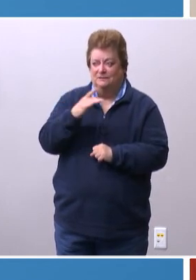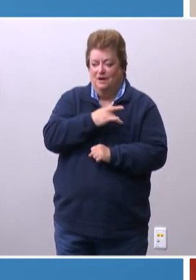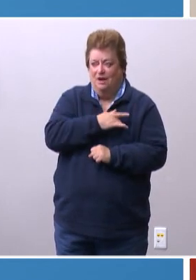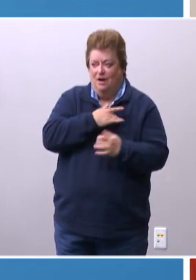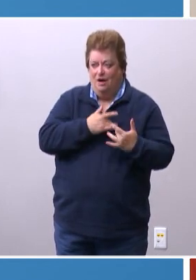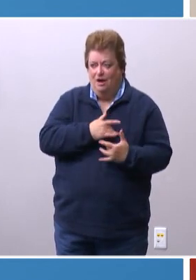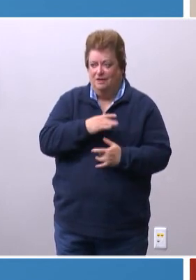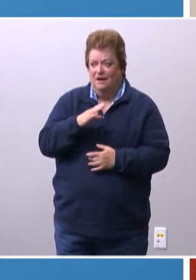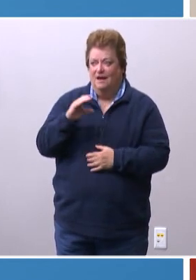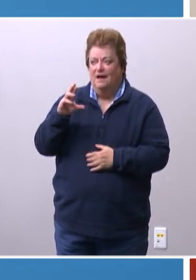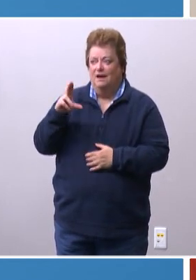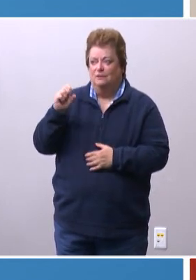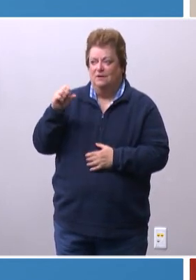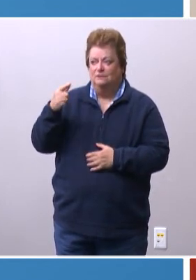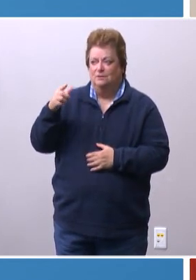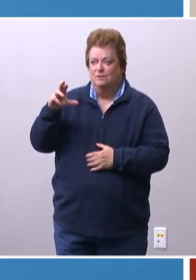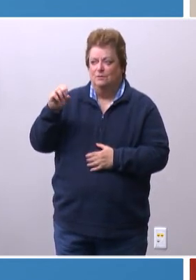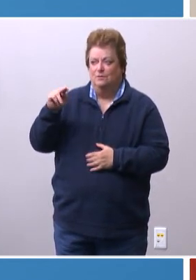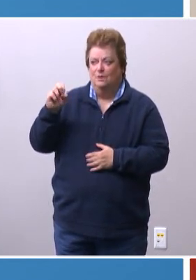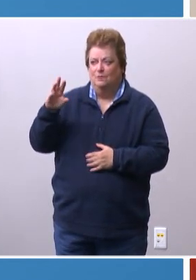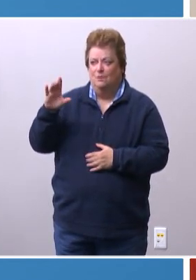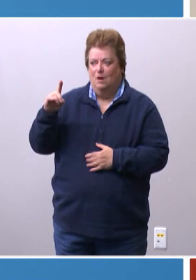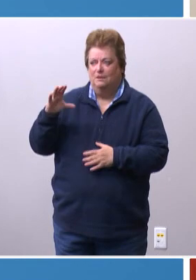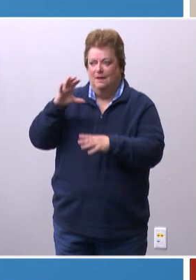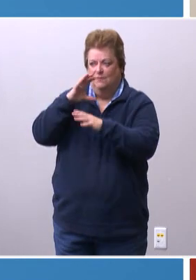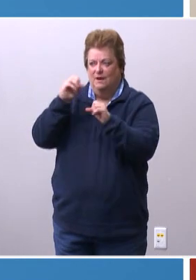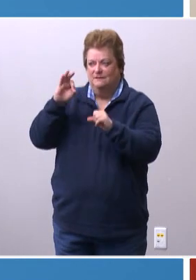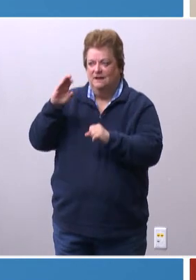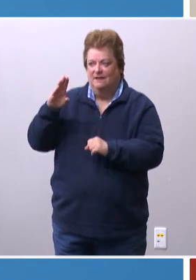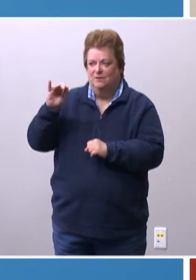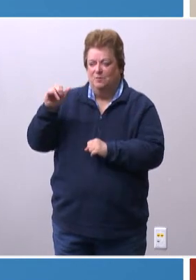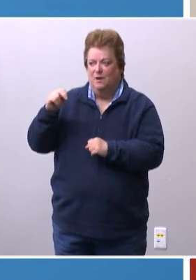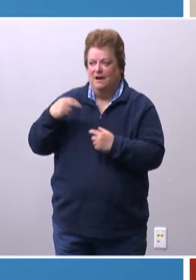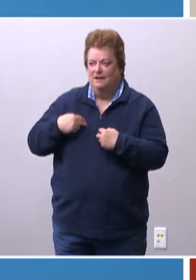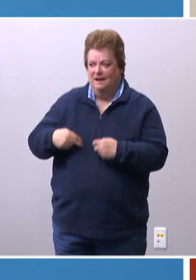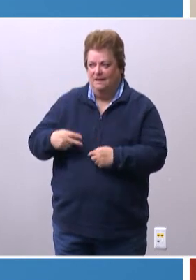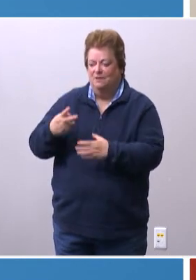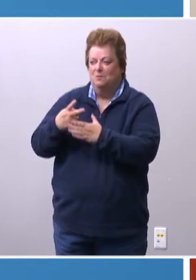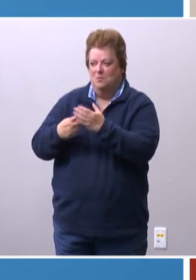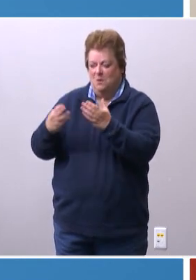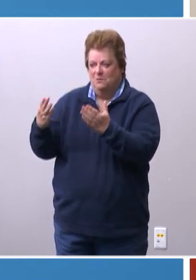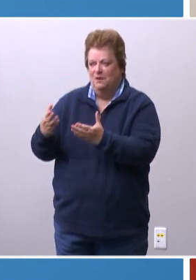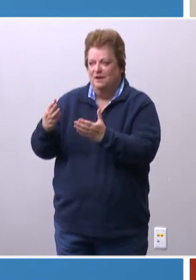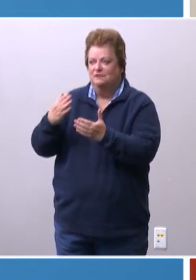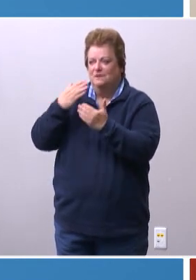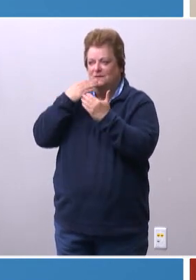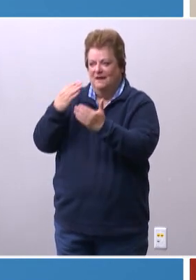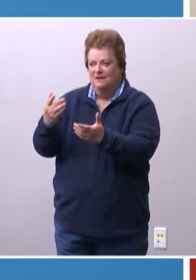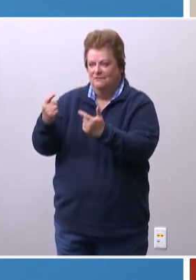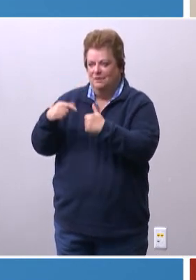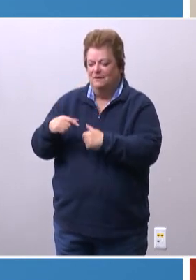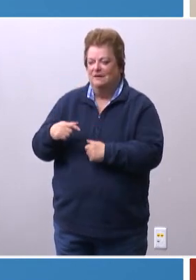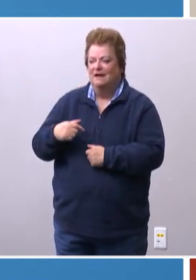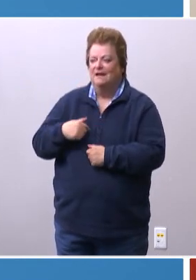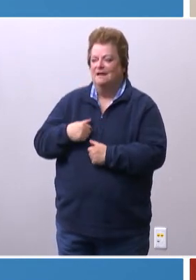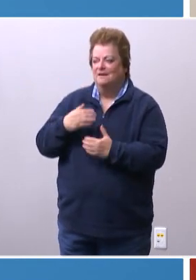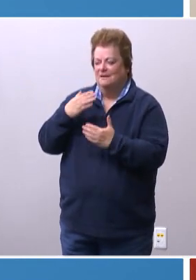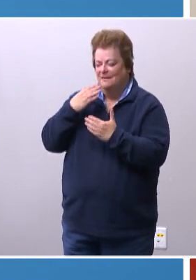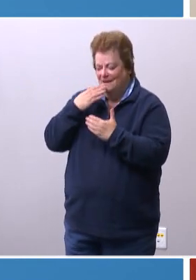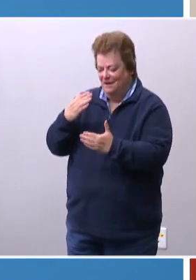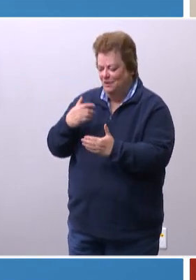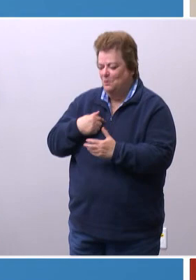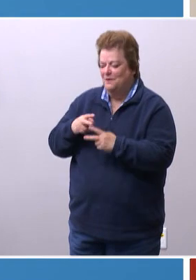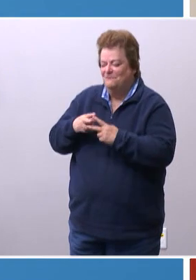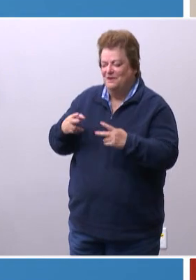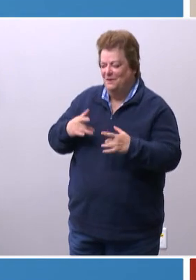Grunewald, president and CEO of Bryan Health. And we're so happy to have you both here. And thank you so much, Kim. Thank you, Mayor. We're very excited about this.